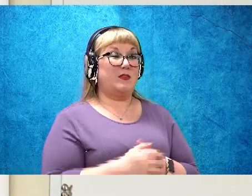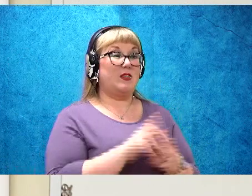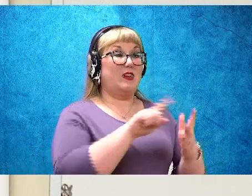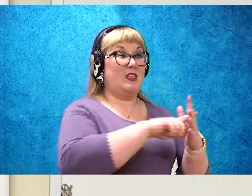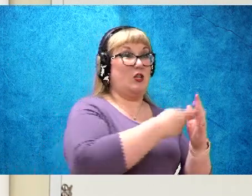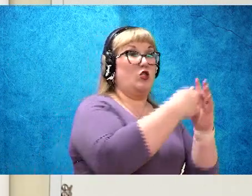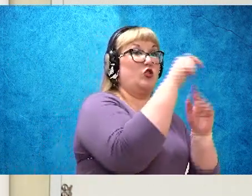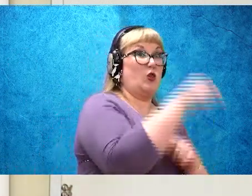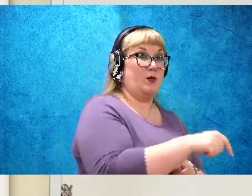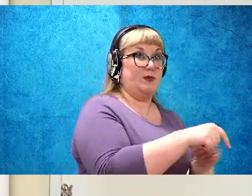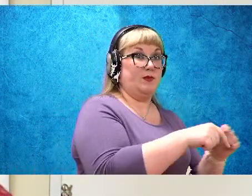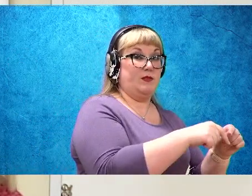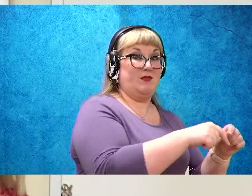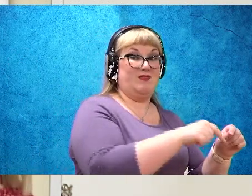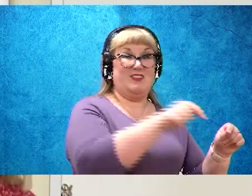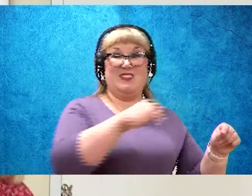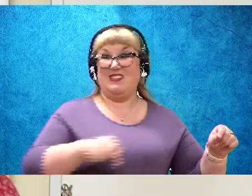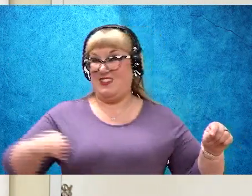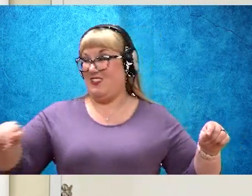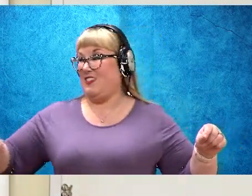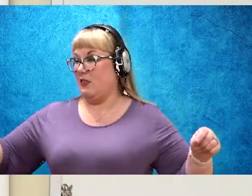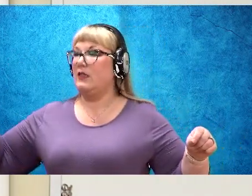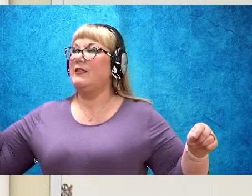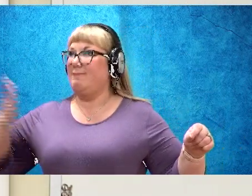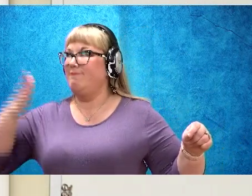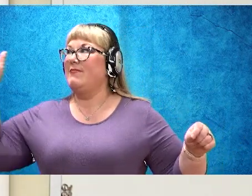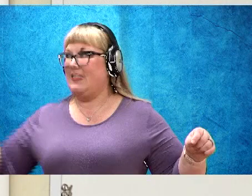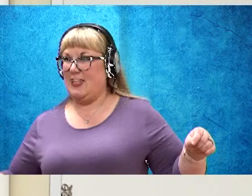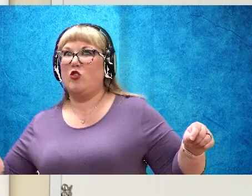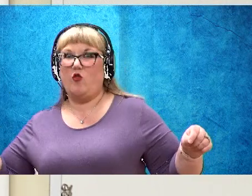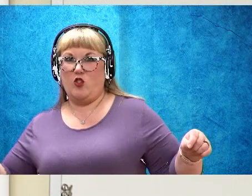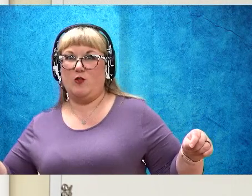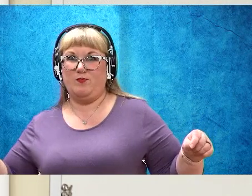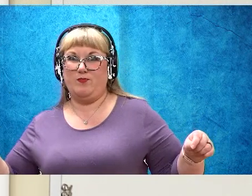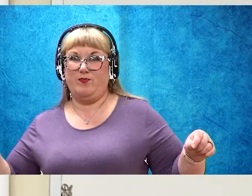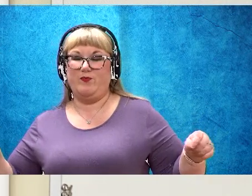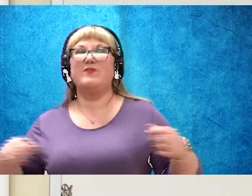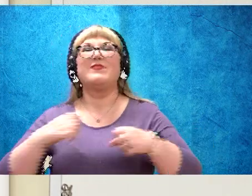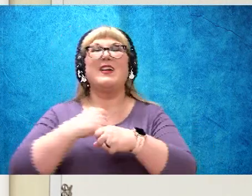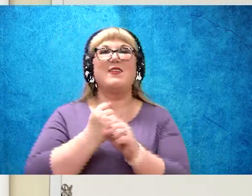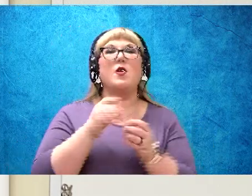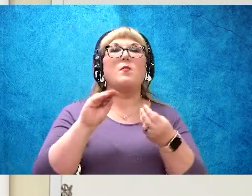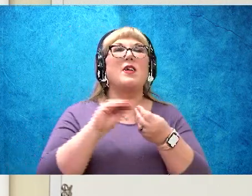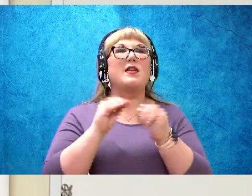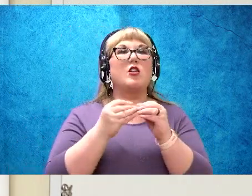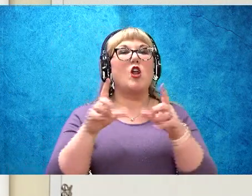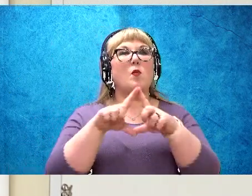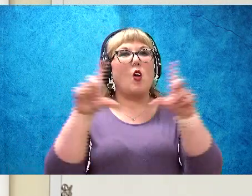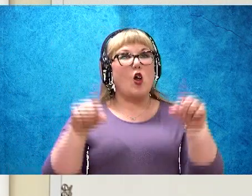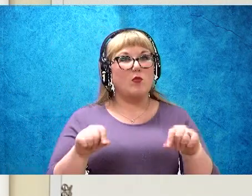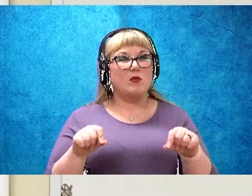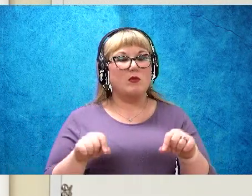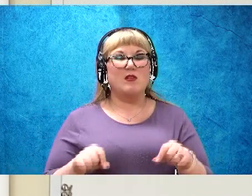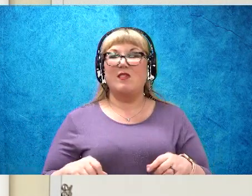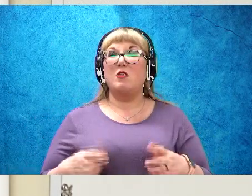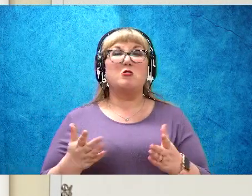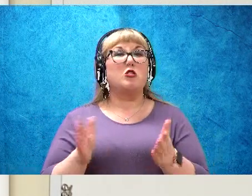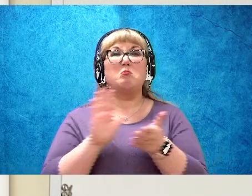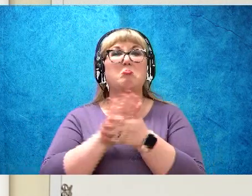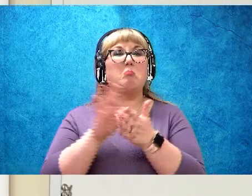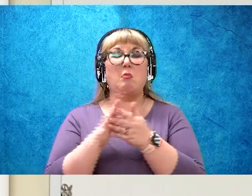start on this side of the table and end on this side of the table. So I have made some number cards. I've just cut a piece of paper in